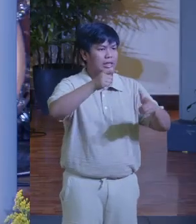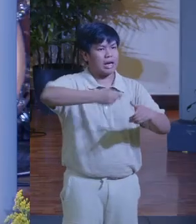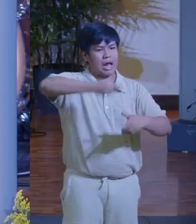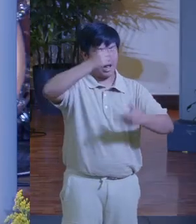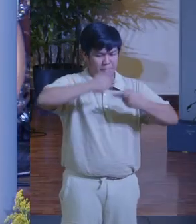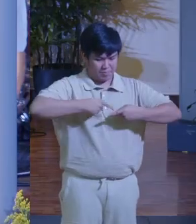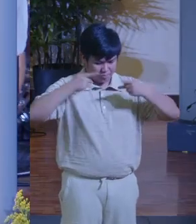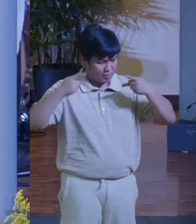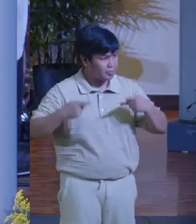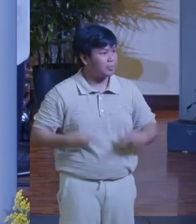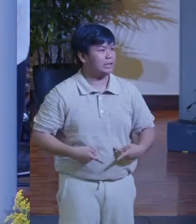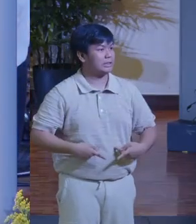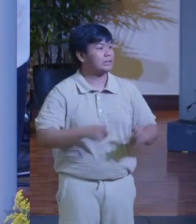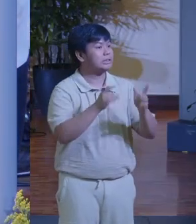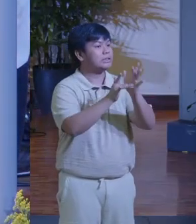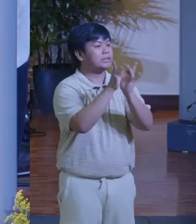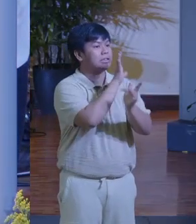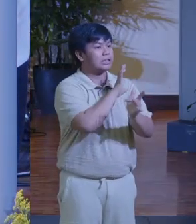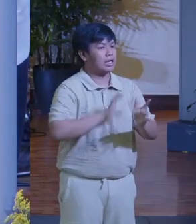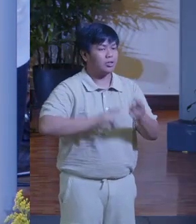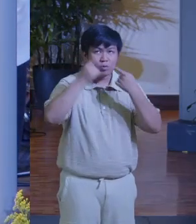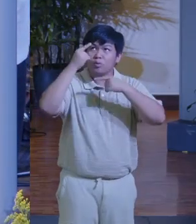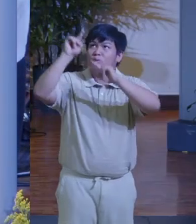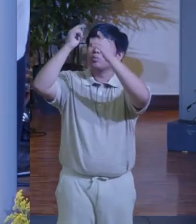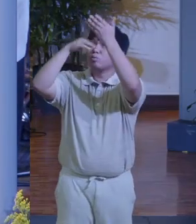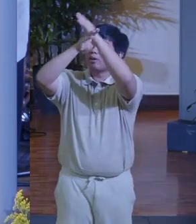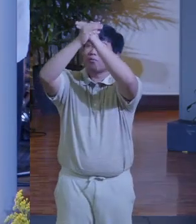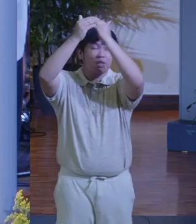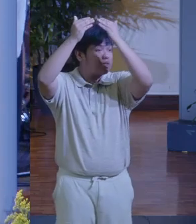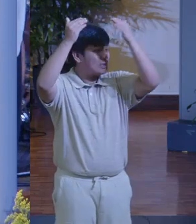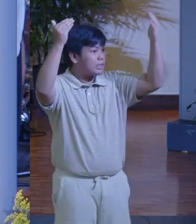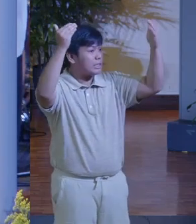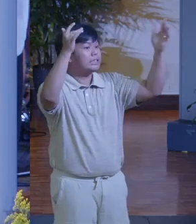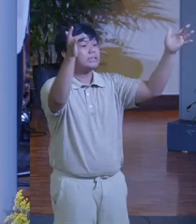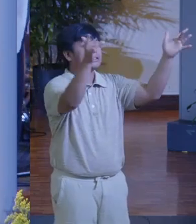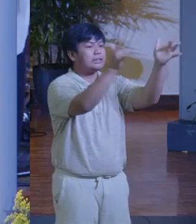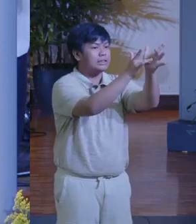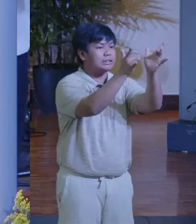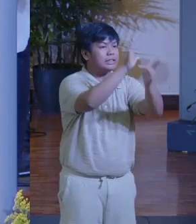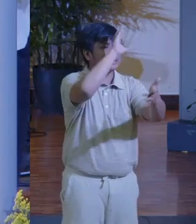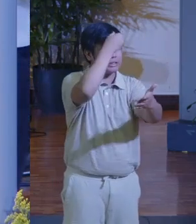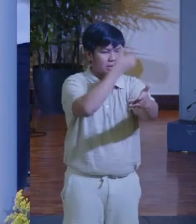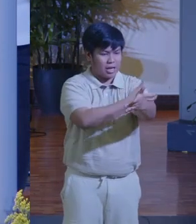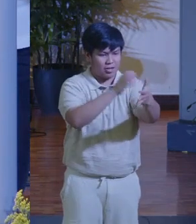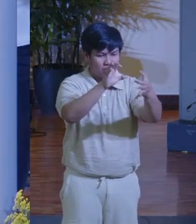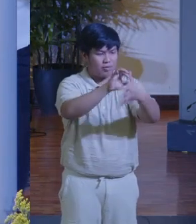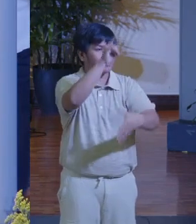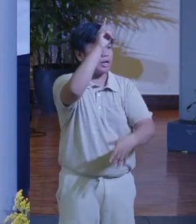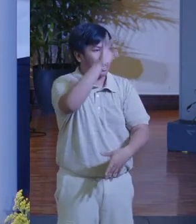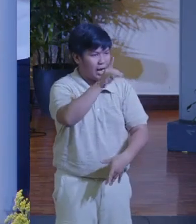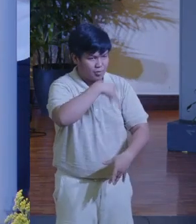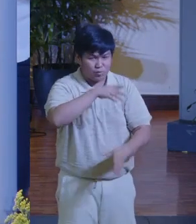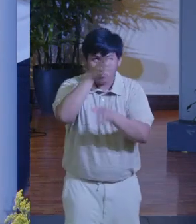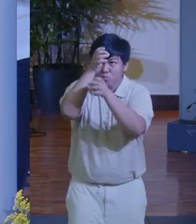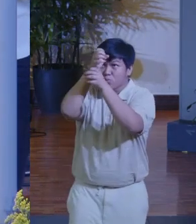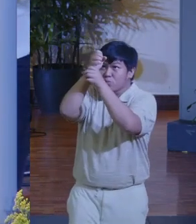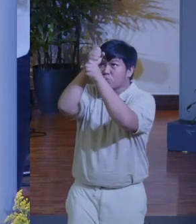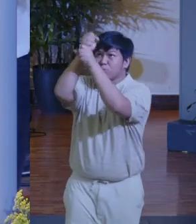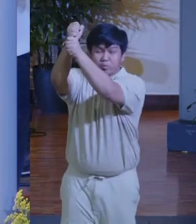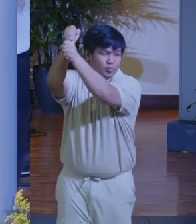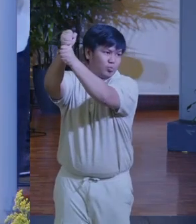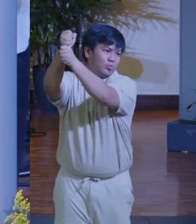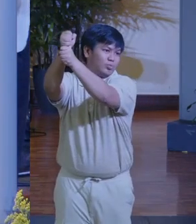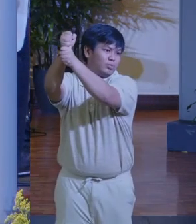priest who has passed through the heavens, Jesus, the Son of God. Let us hold fast our